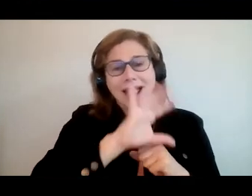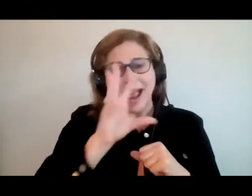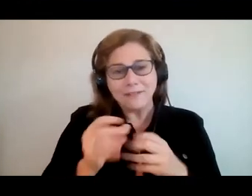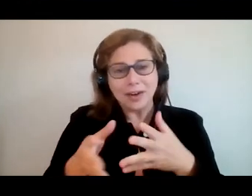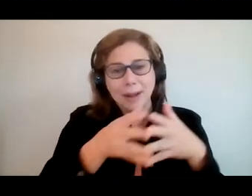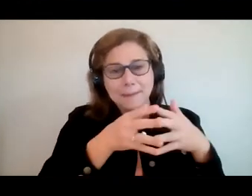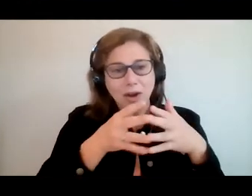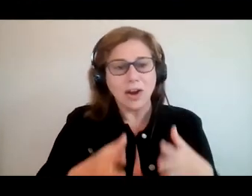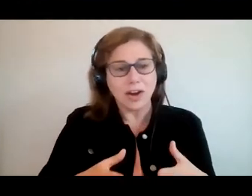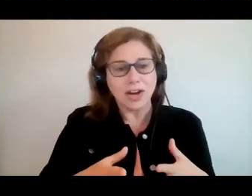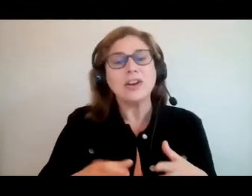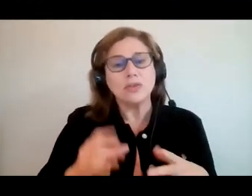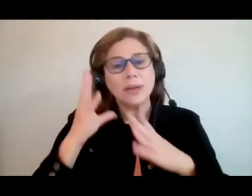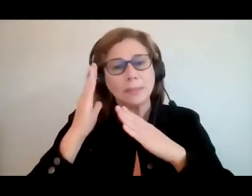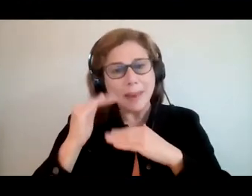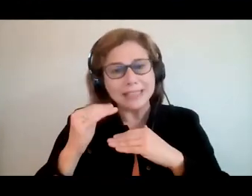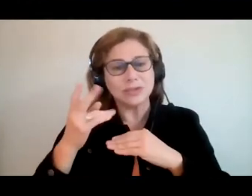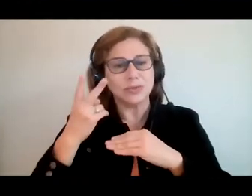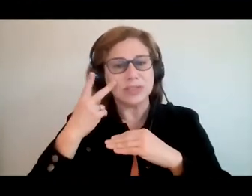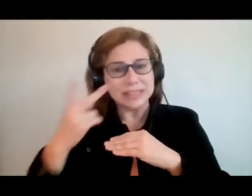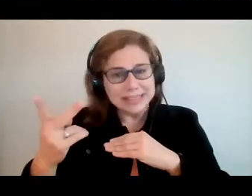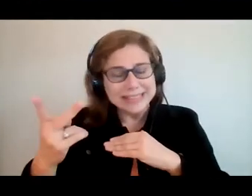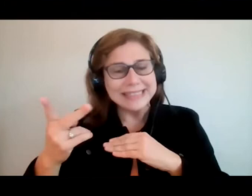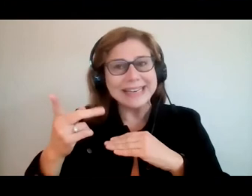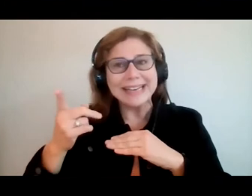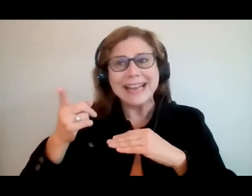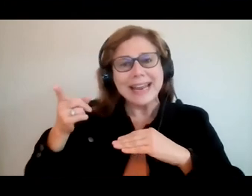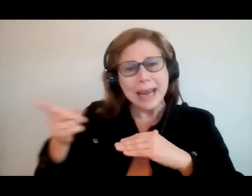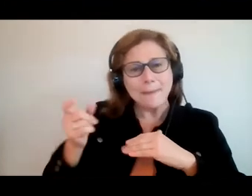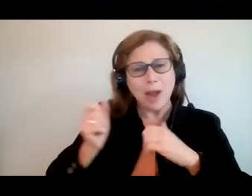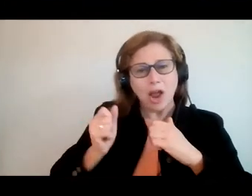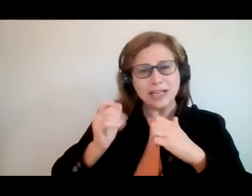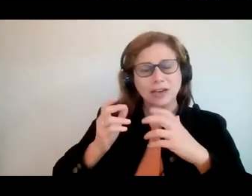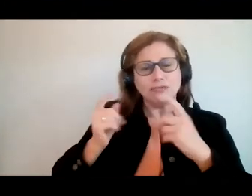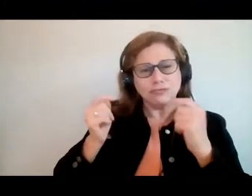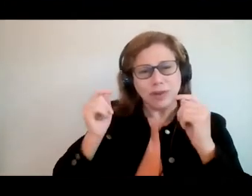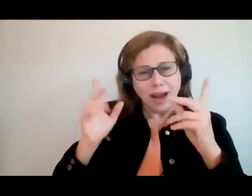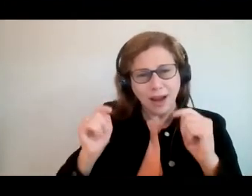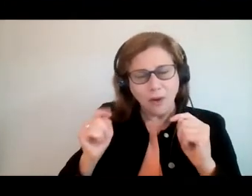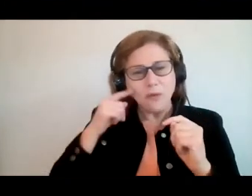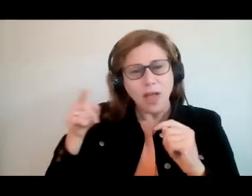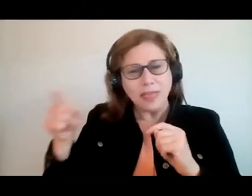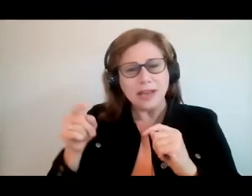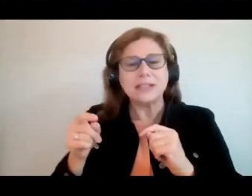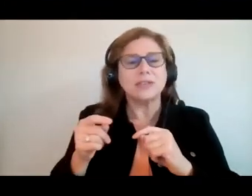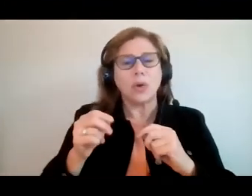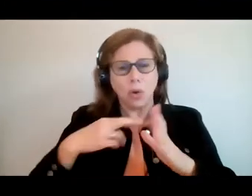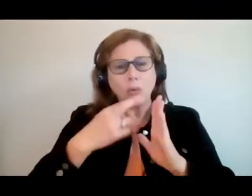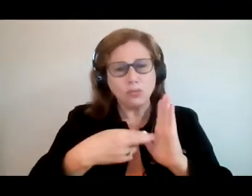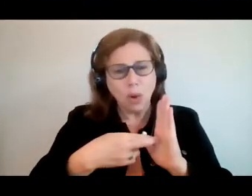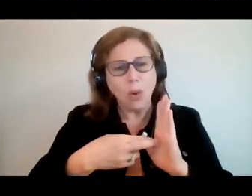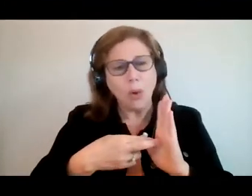auditioning for this part of this white jazz musician. But also he's so articulate,